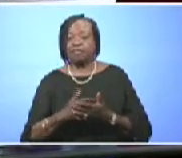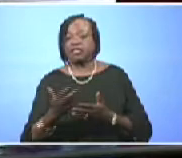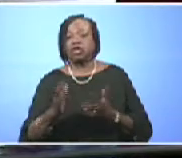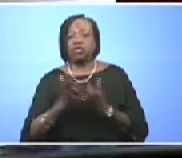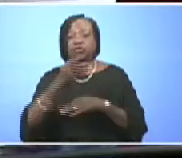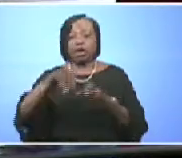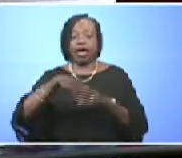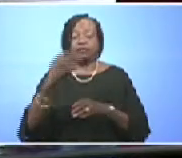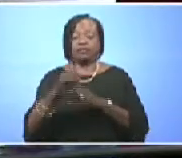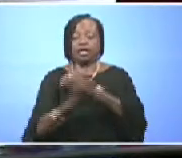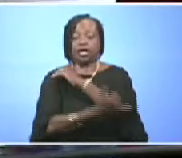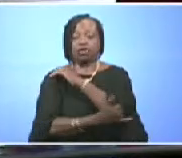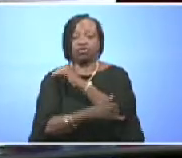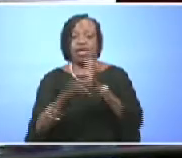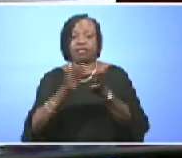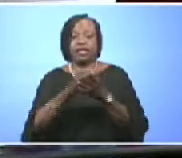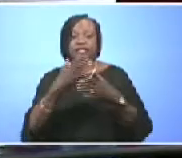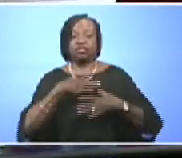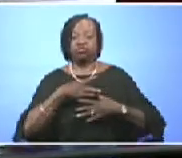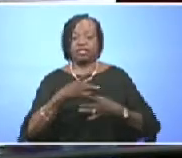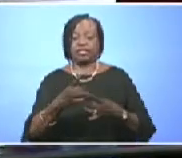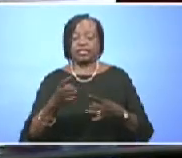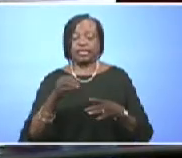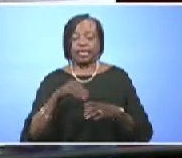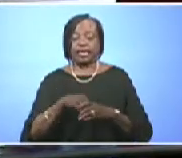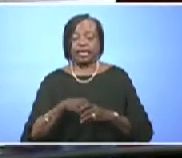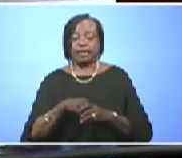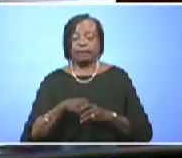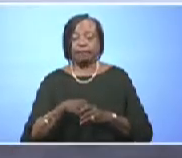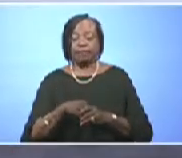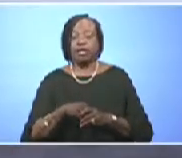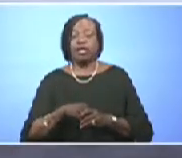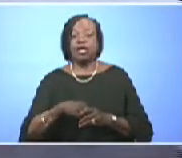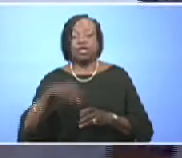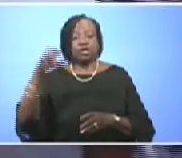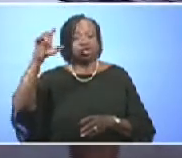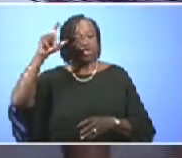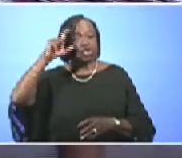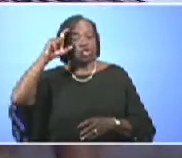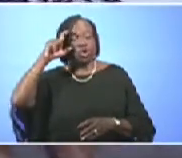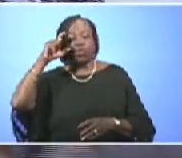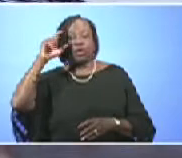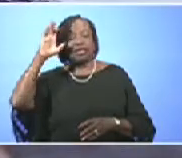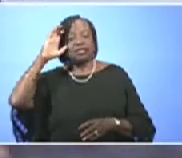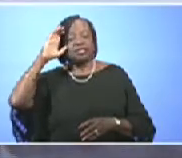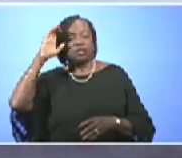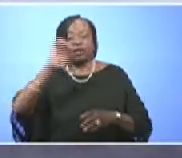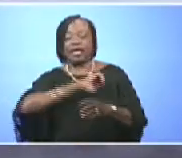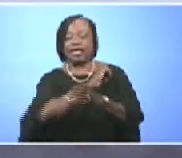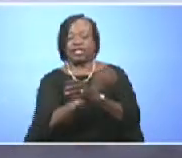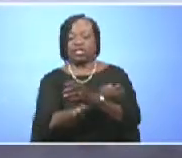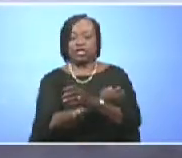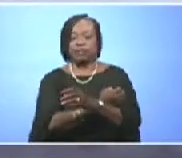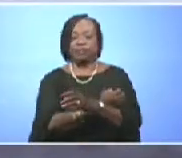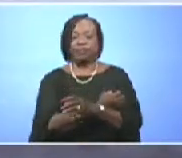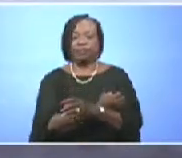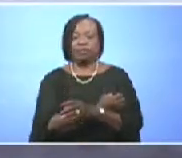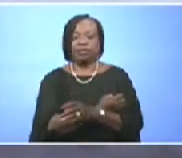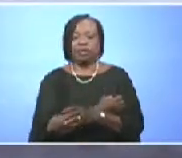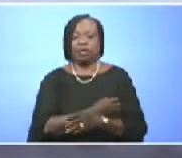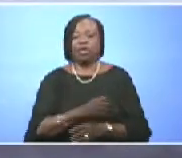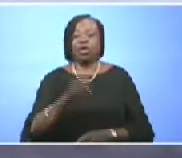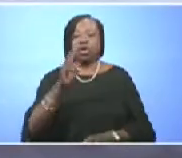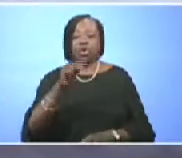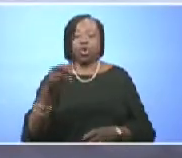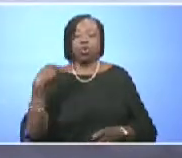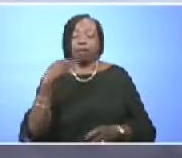that are interested in solar energy. Now, no members of the board addressed the media at that time. However, the